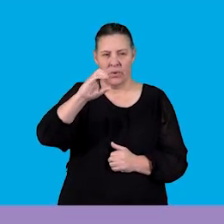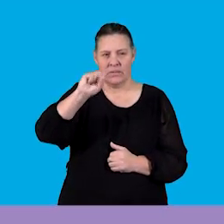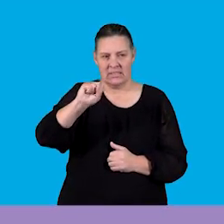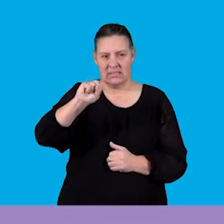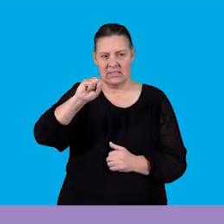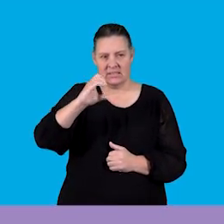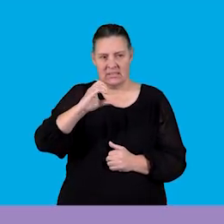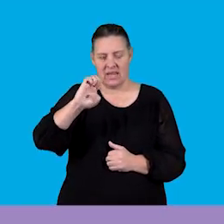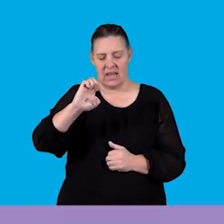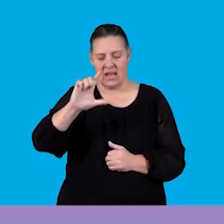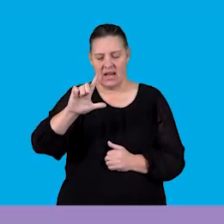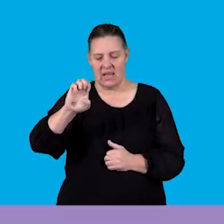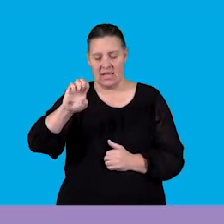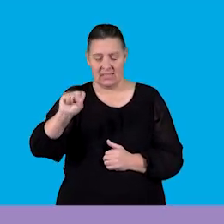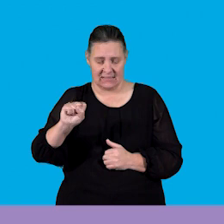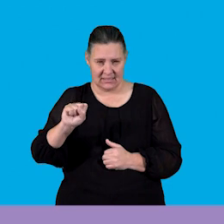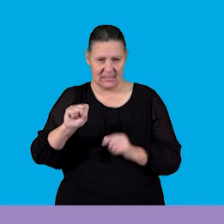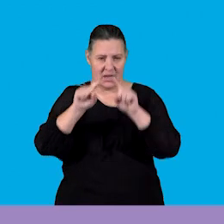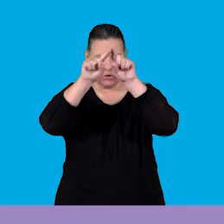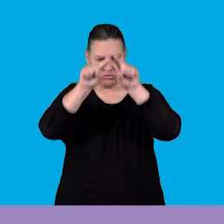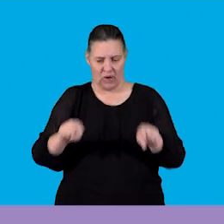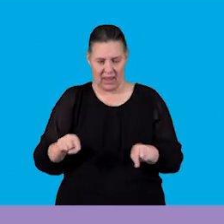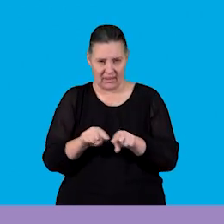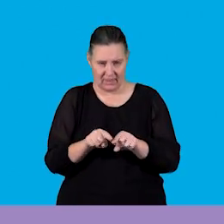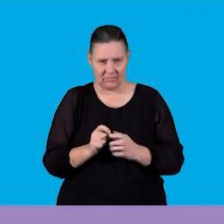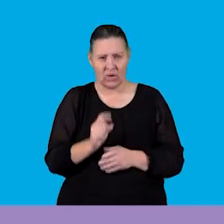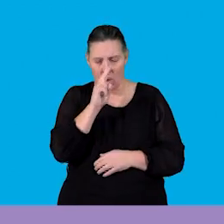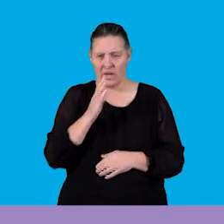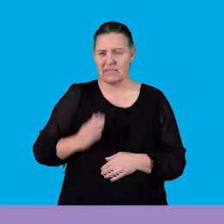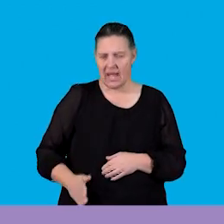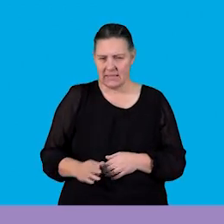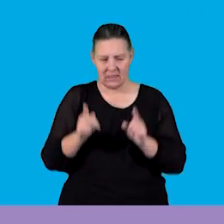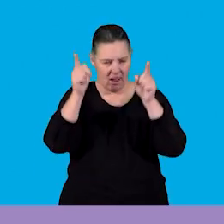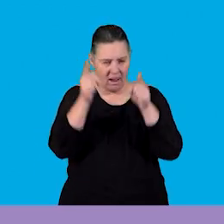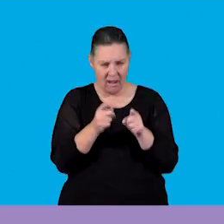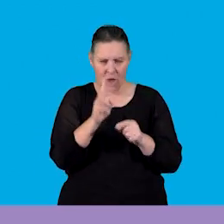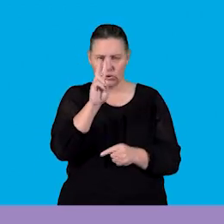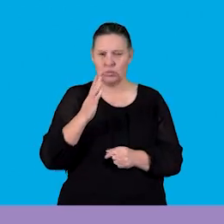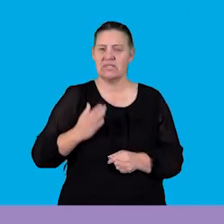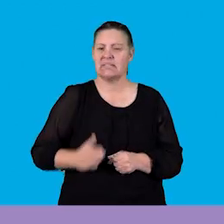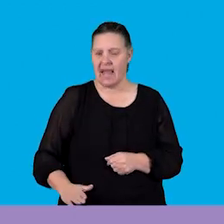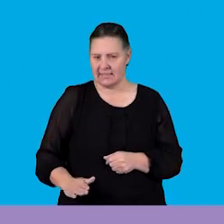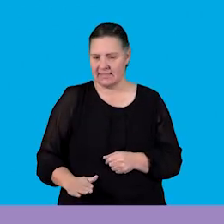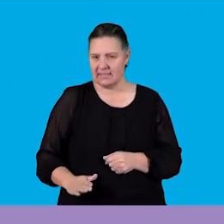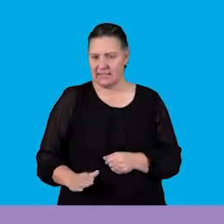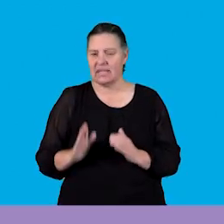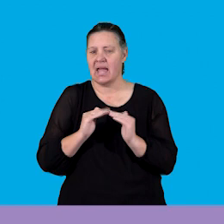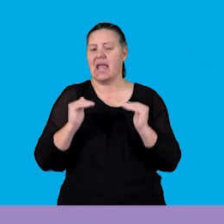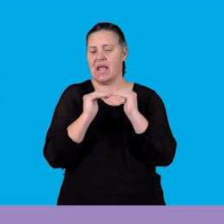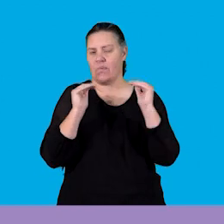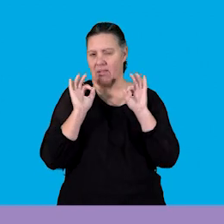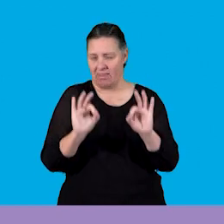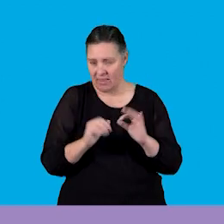here is an isosceles triangle. Now, we are also going to be looking at just the sides here, but an isosceles